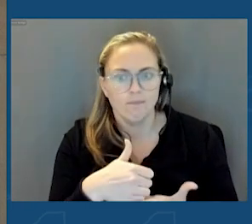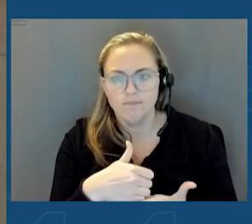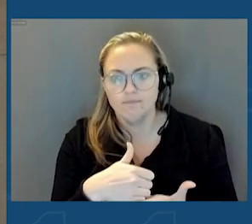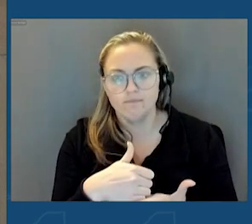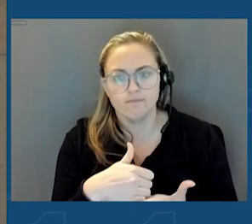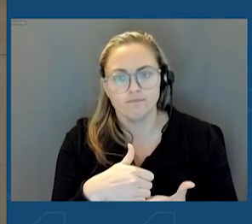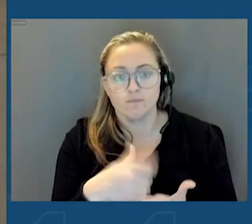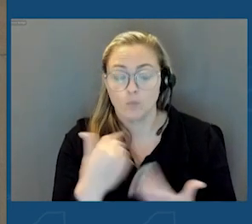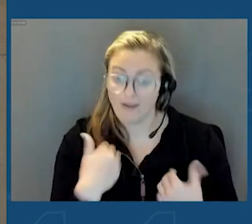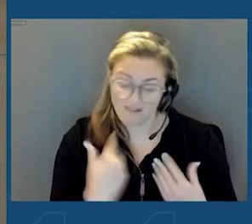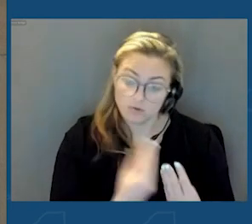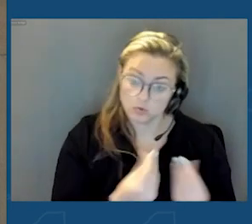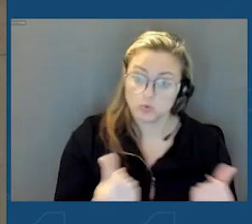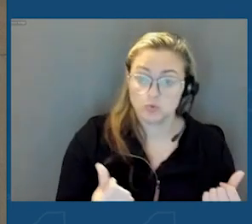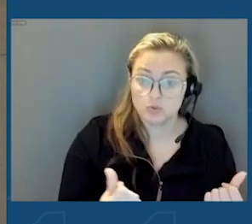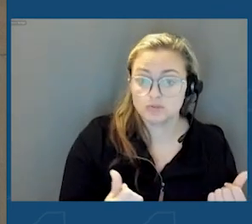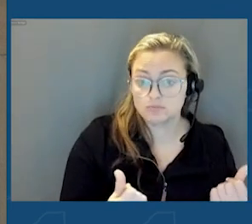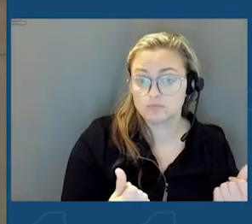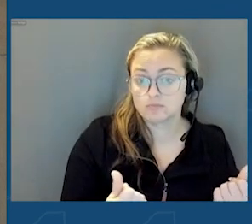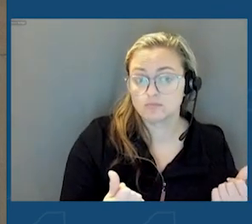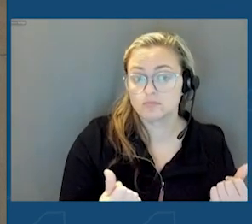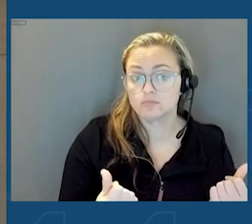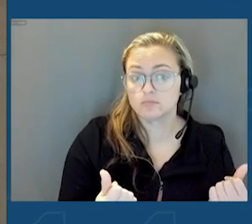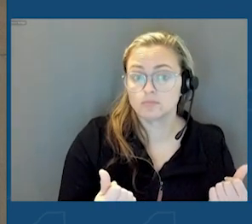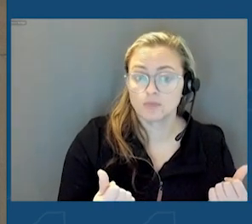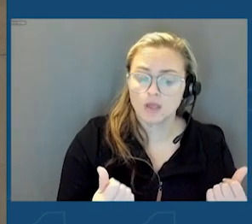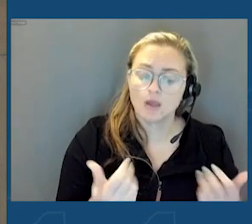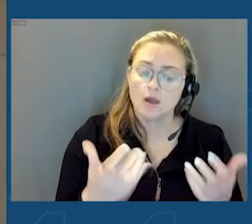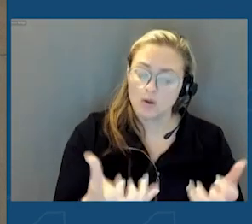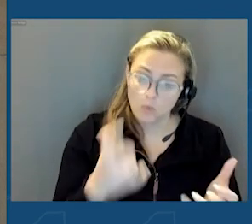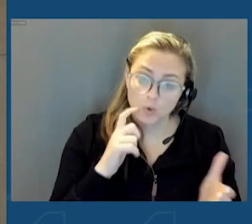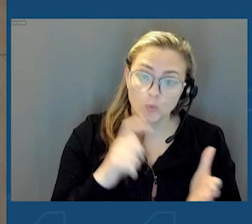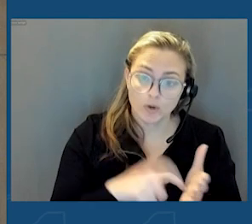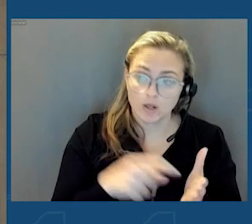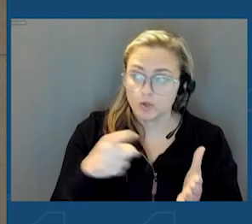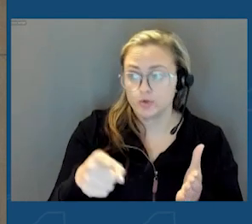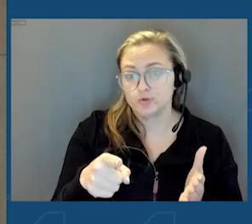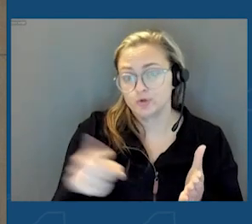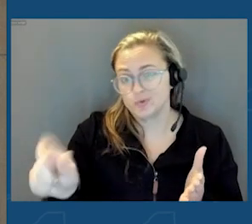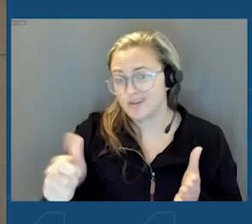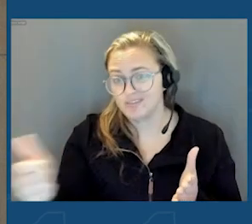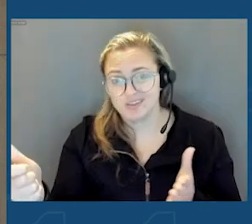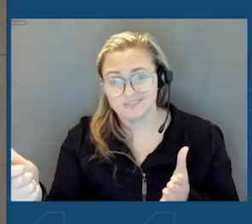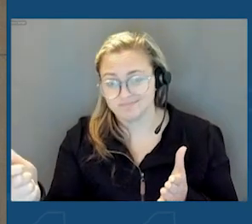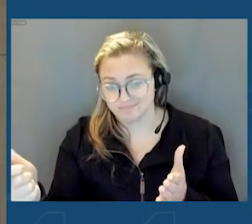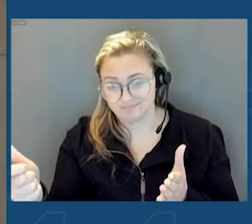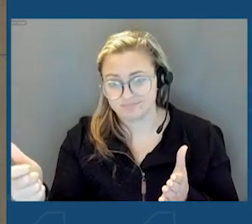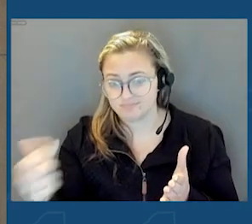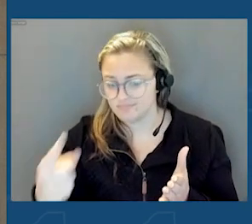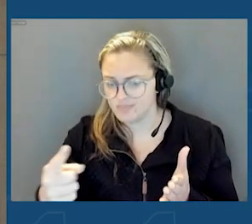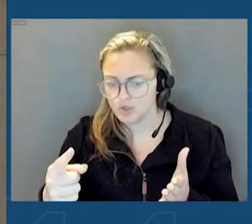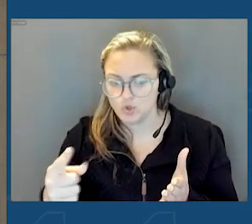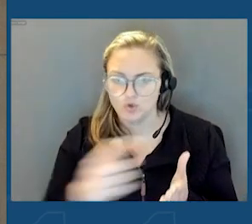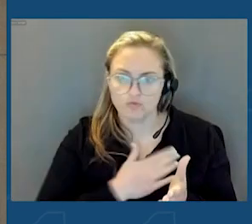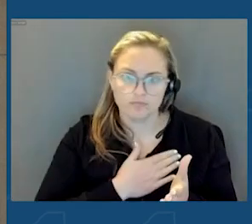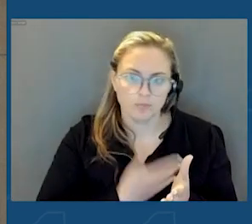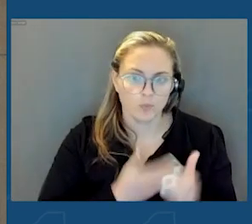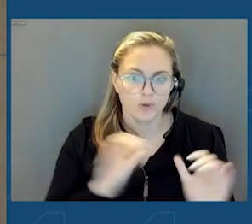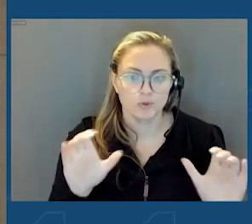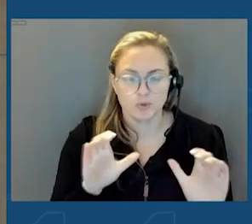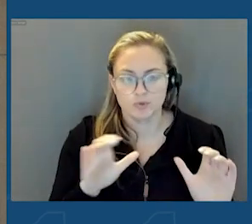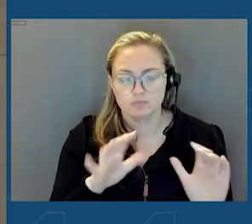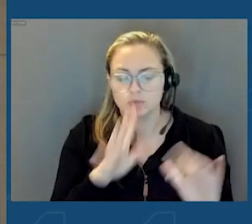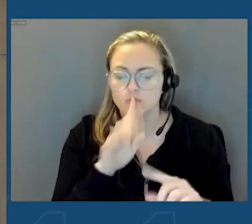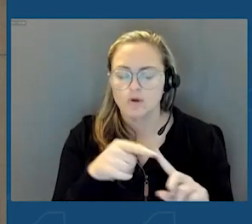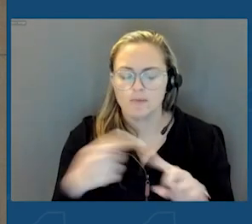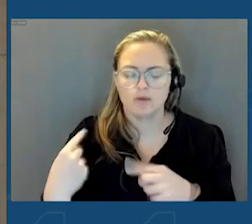have a solution, and I certainly want to acknowledge you and everything that you have done. We've been talking about